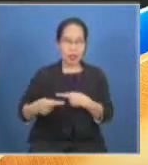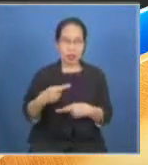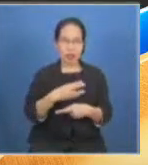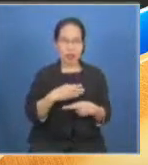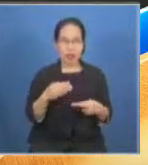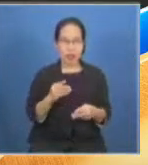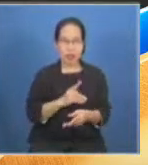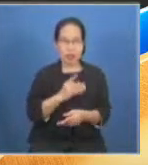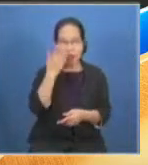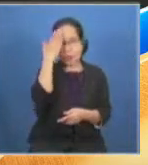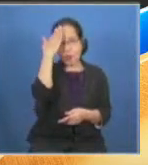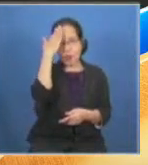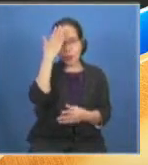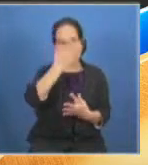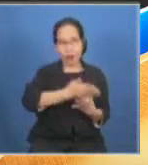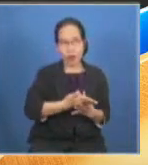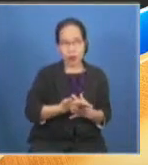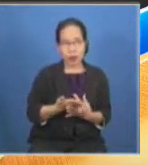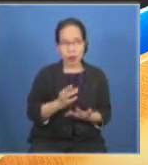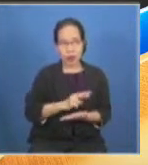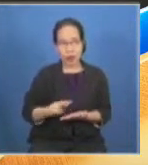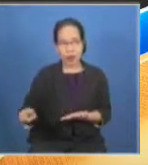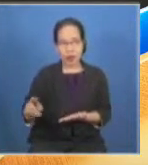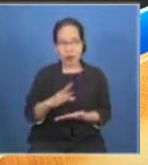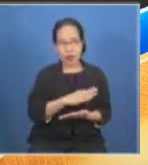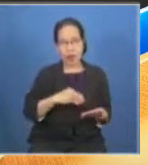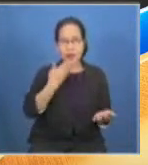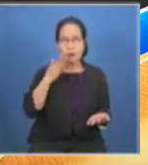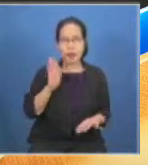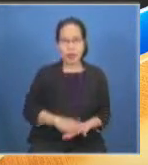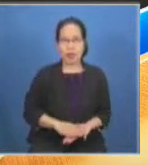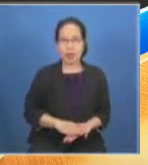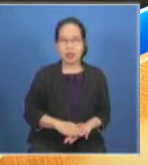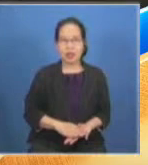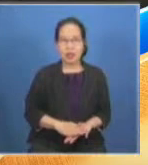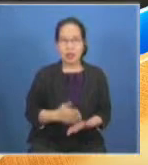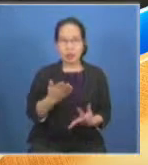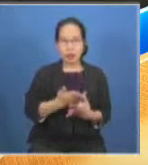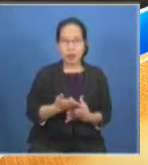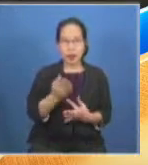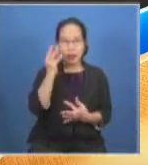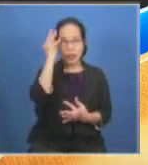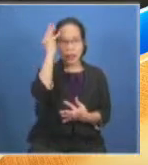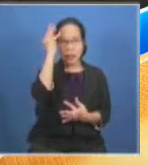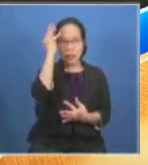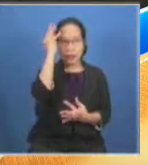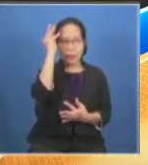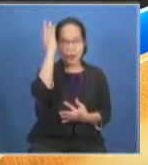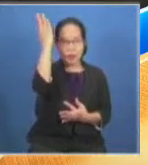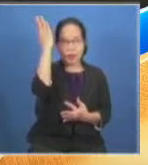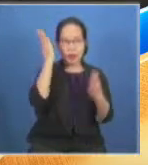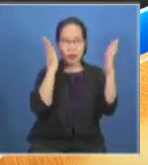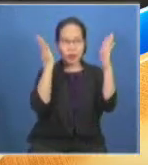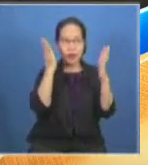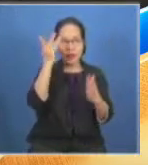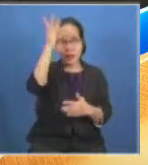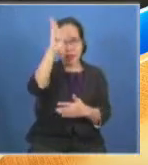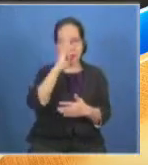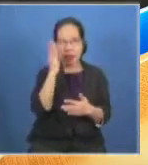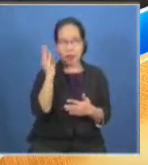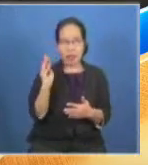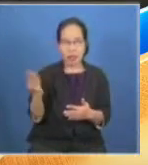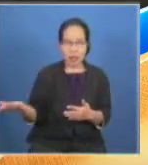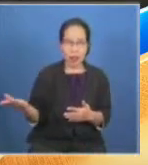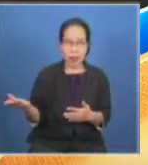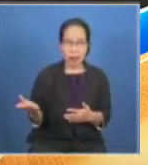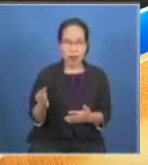Then shall ye return and discern between the righteous and the wicked, between him that serveth God and him that serveth